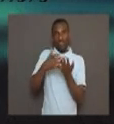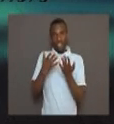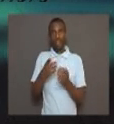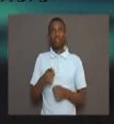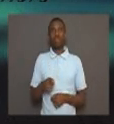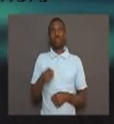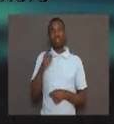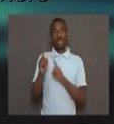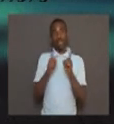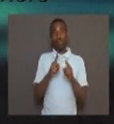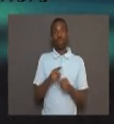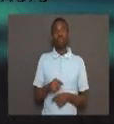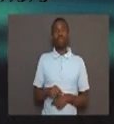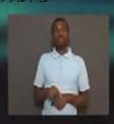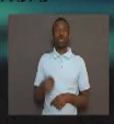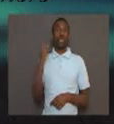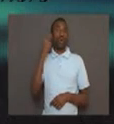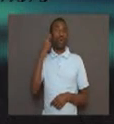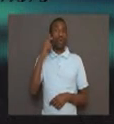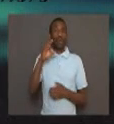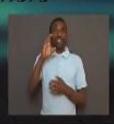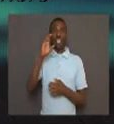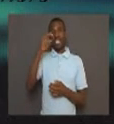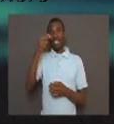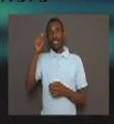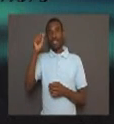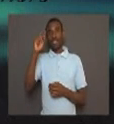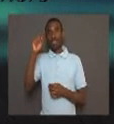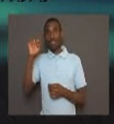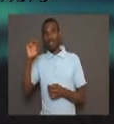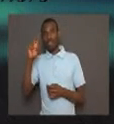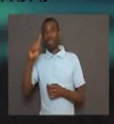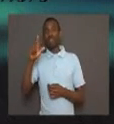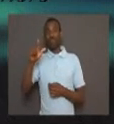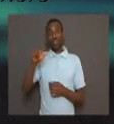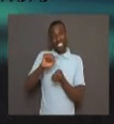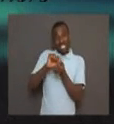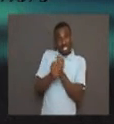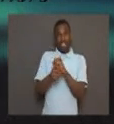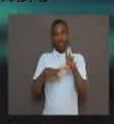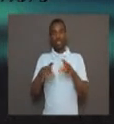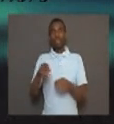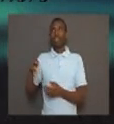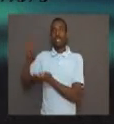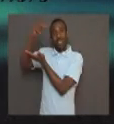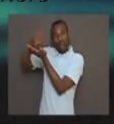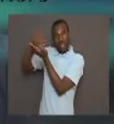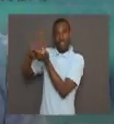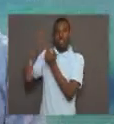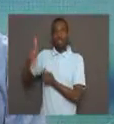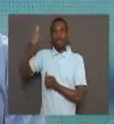to alter the audio channels we hear as we change stations.